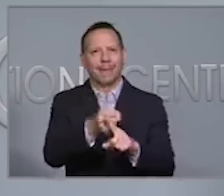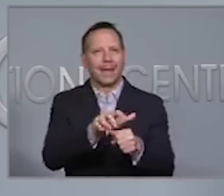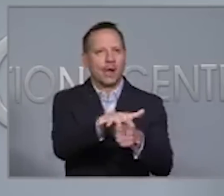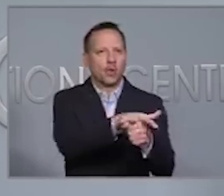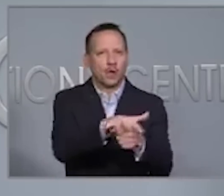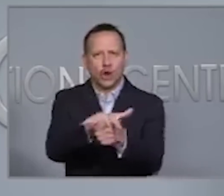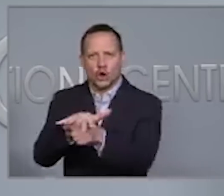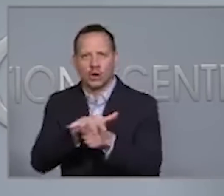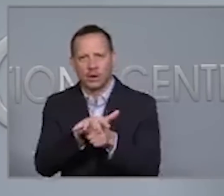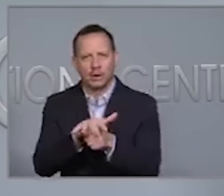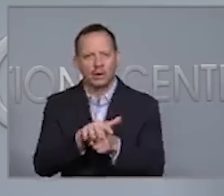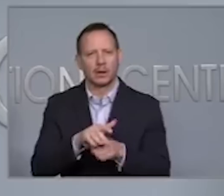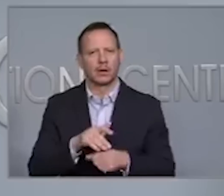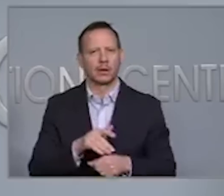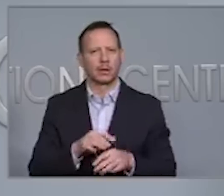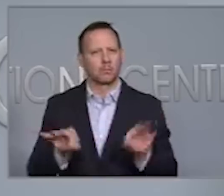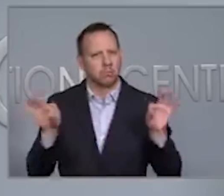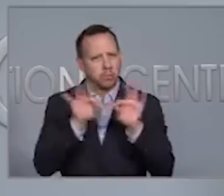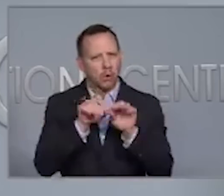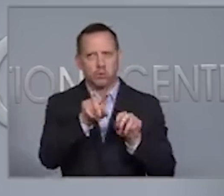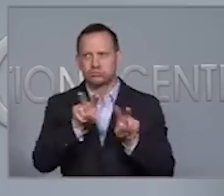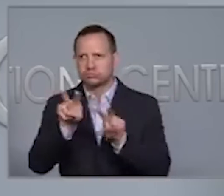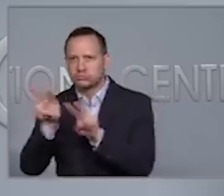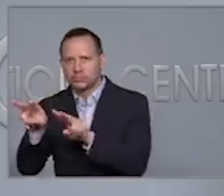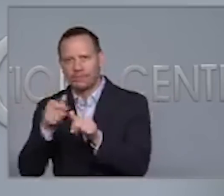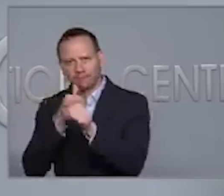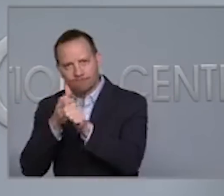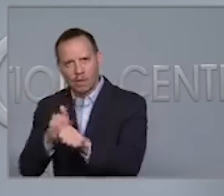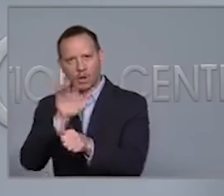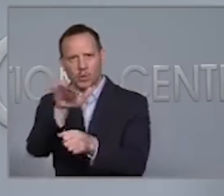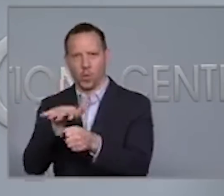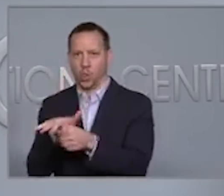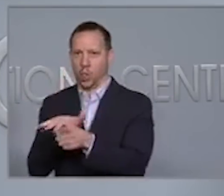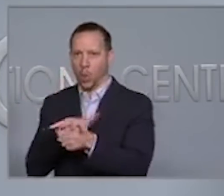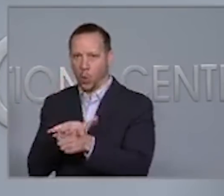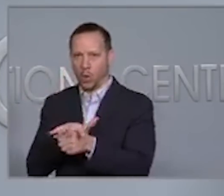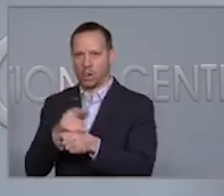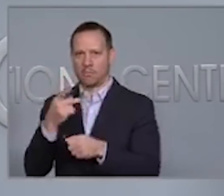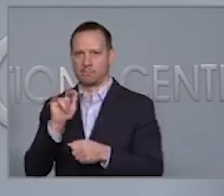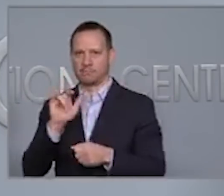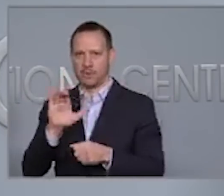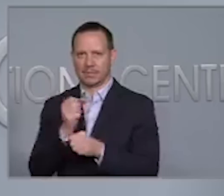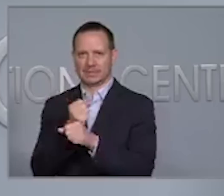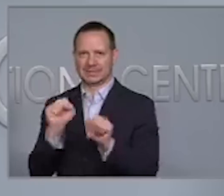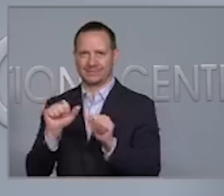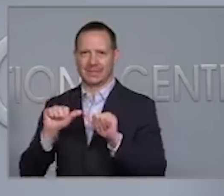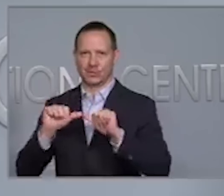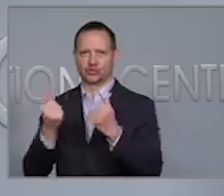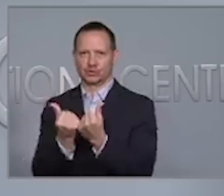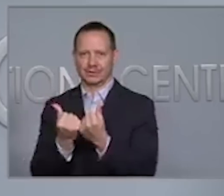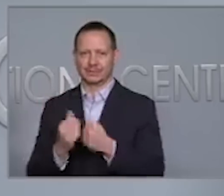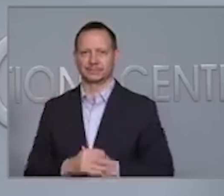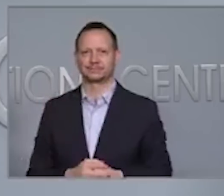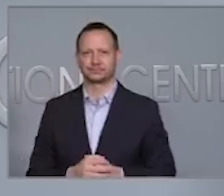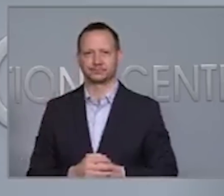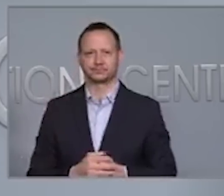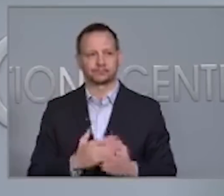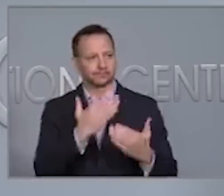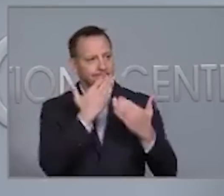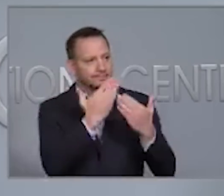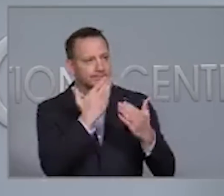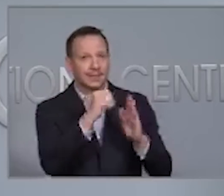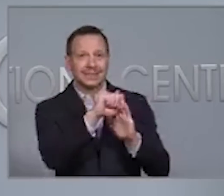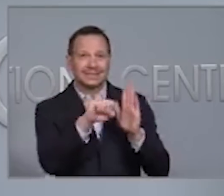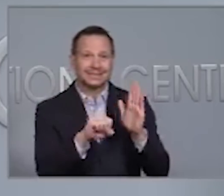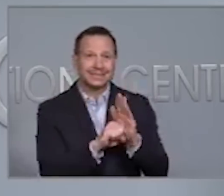sure that you are following all directives or instructions from your local public safety agencies. Thank you to the State Emergency Response